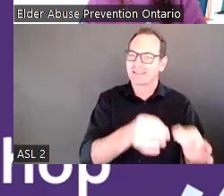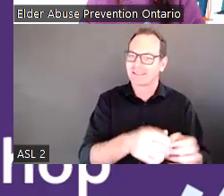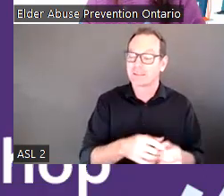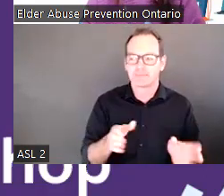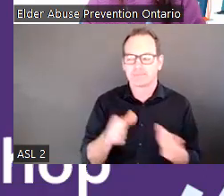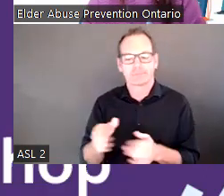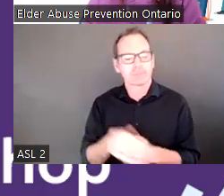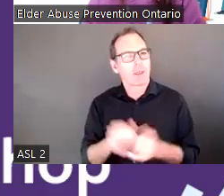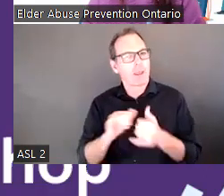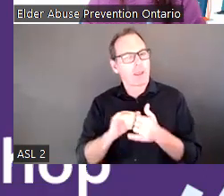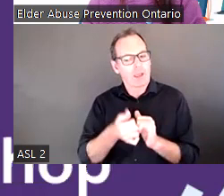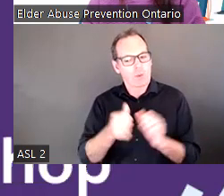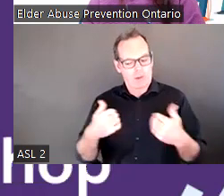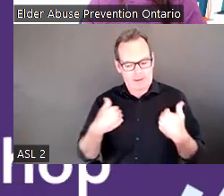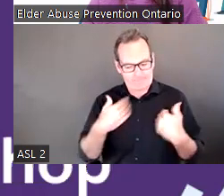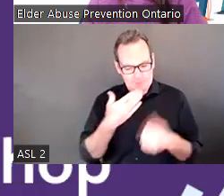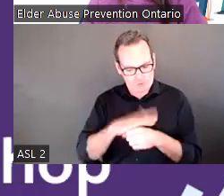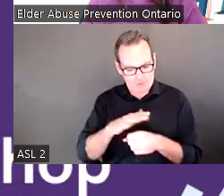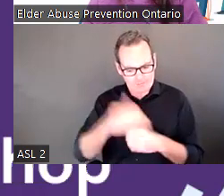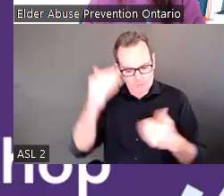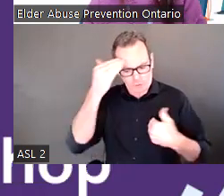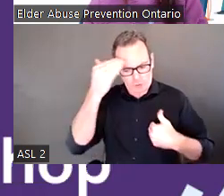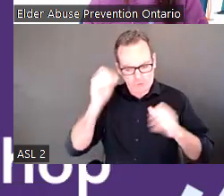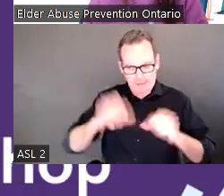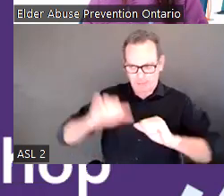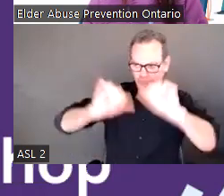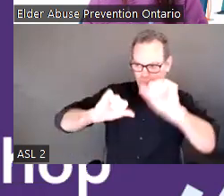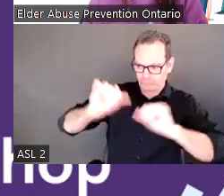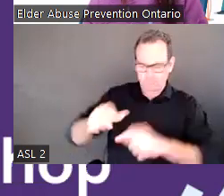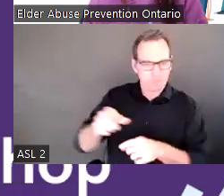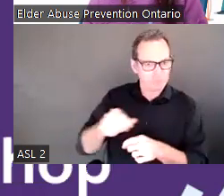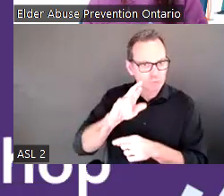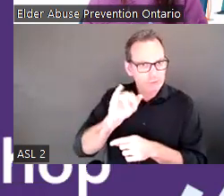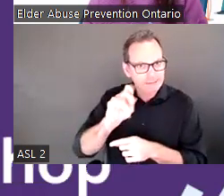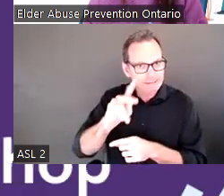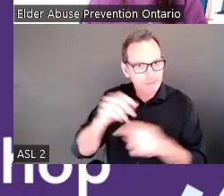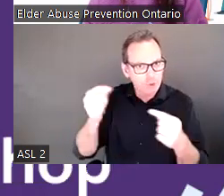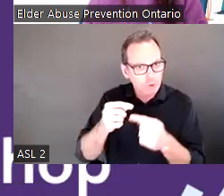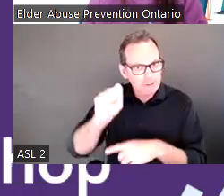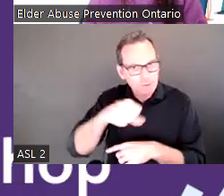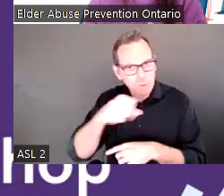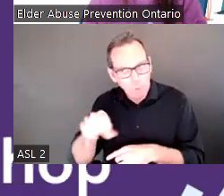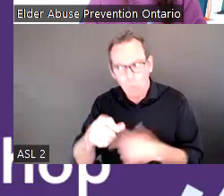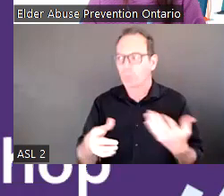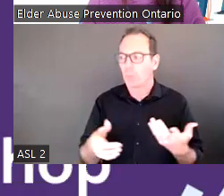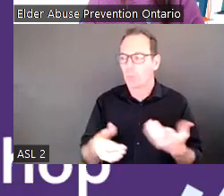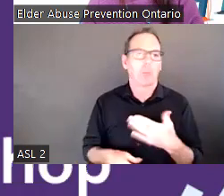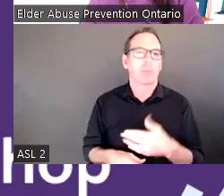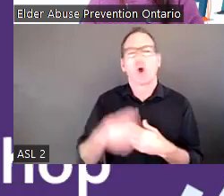harm. How do I know that someone is at risk? It's mostly we're looking at this training we did